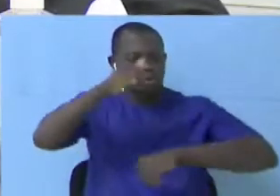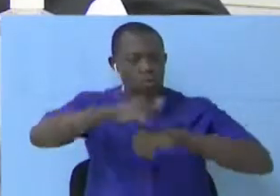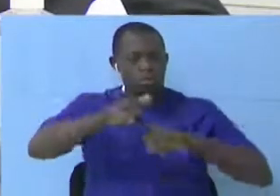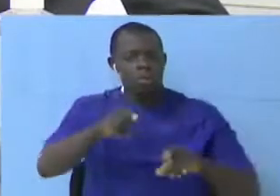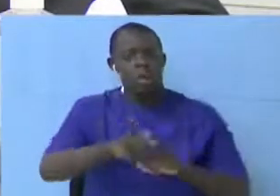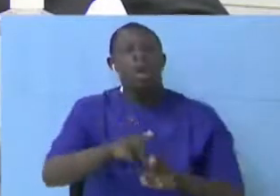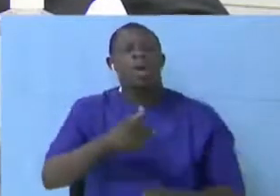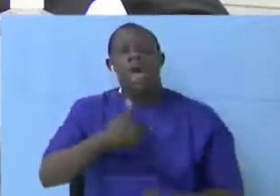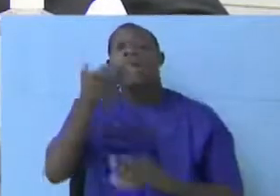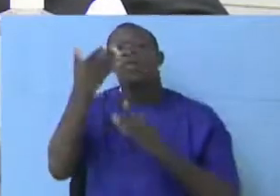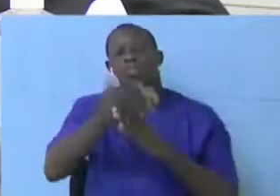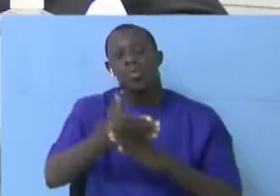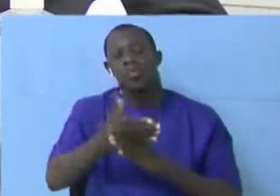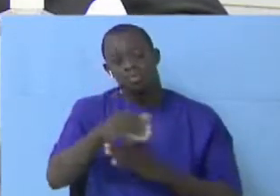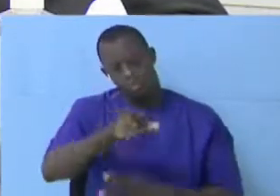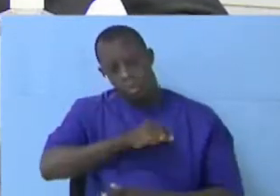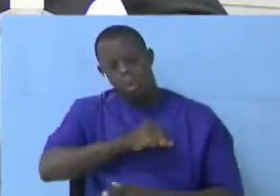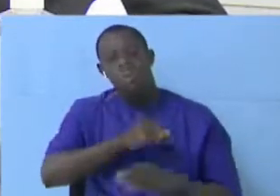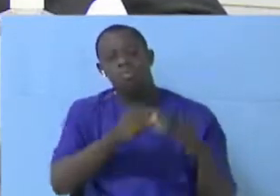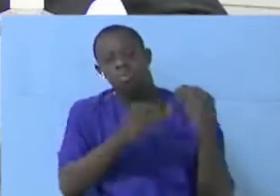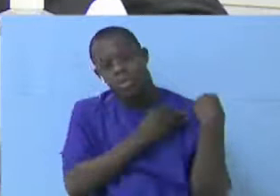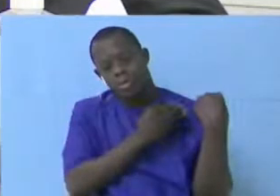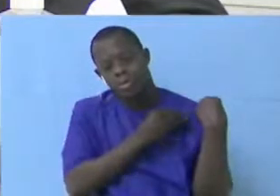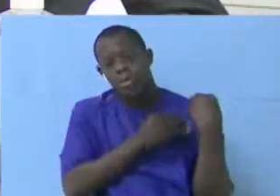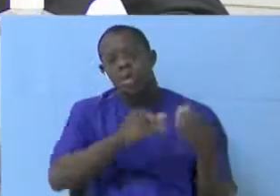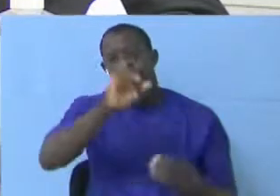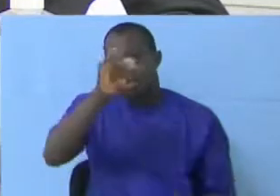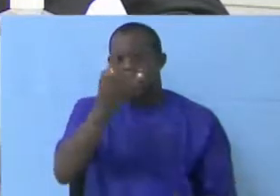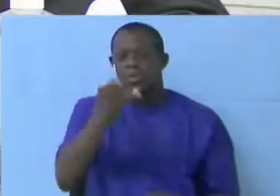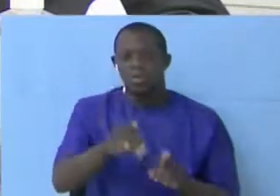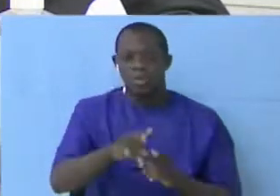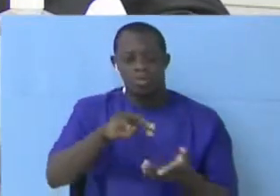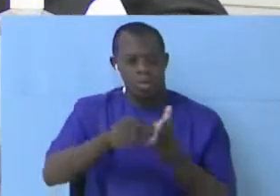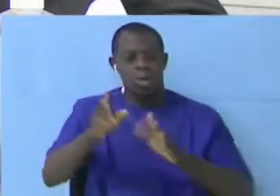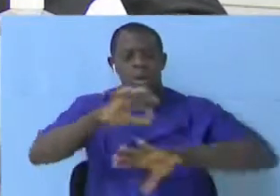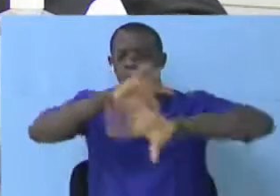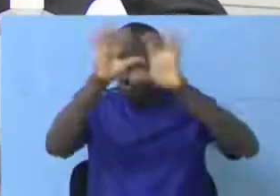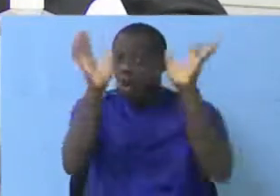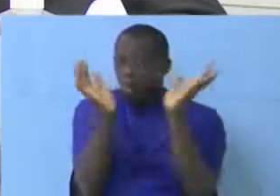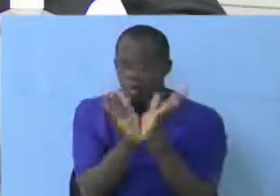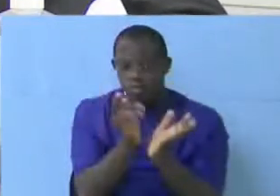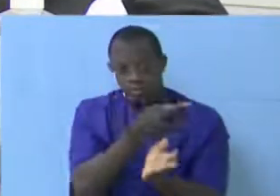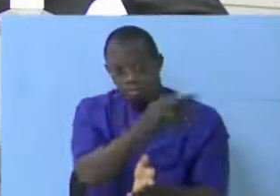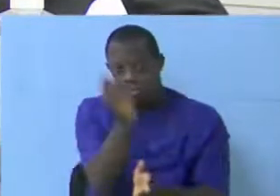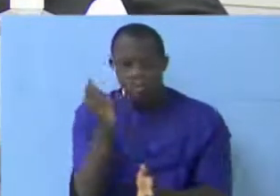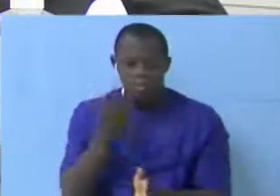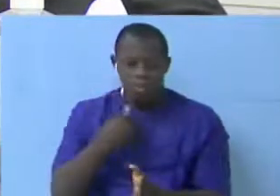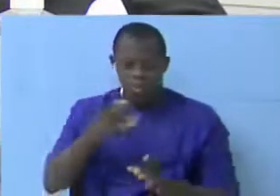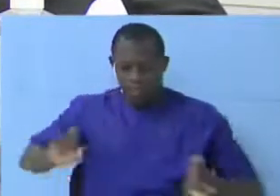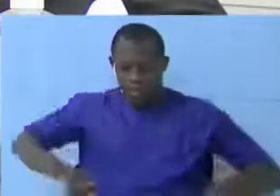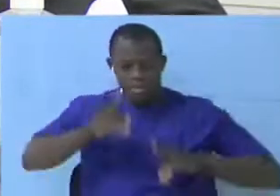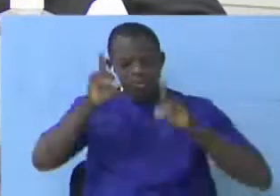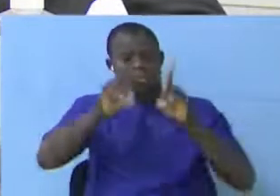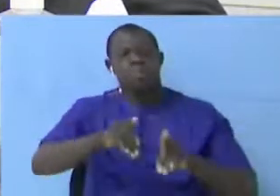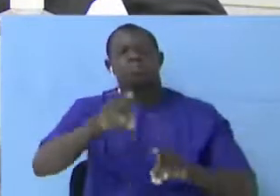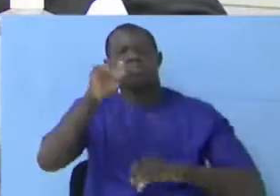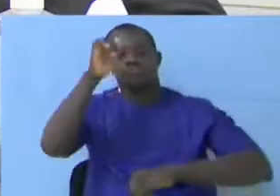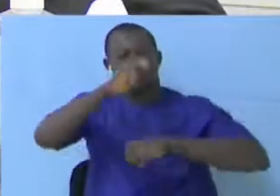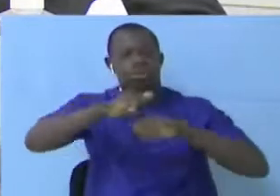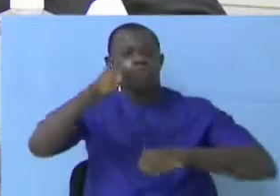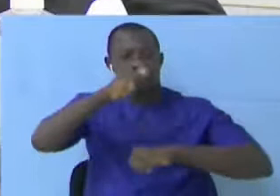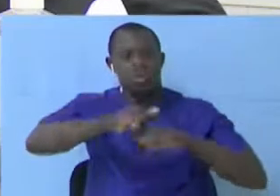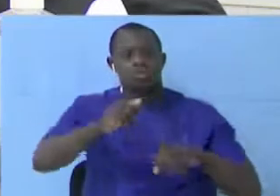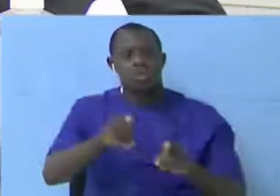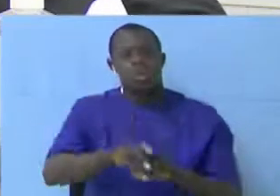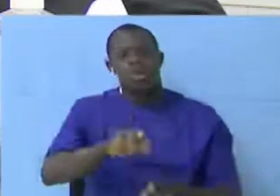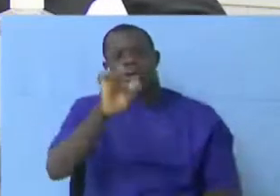I believe he was in charge. I'm not sure, yes. Well, all of you participated in torture. We did.